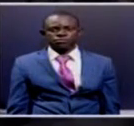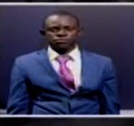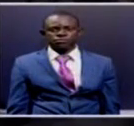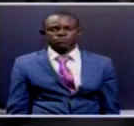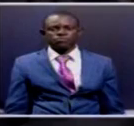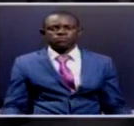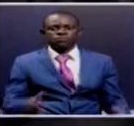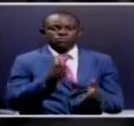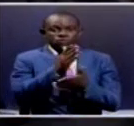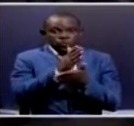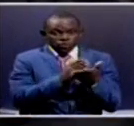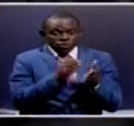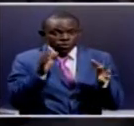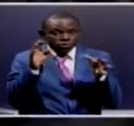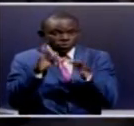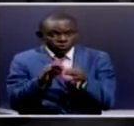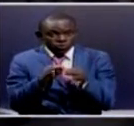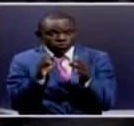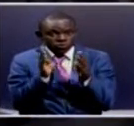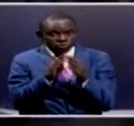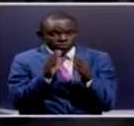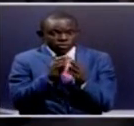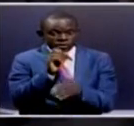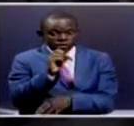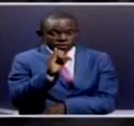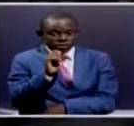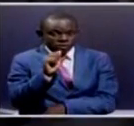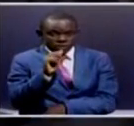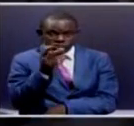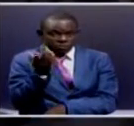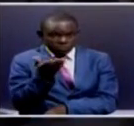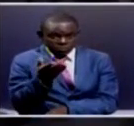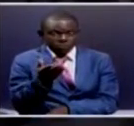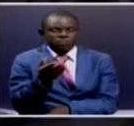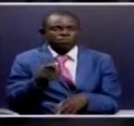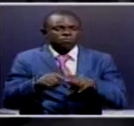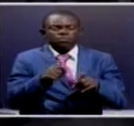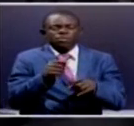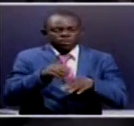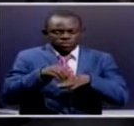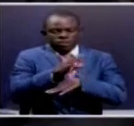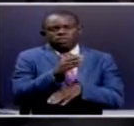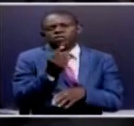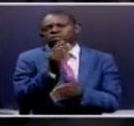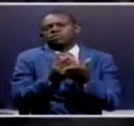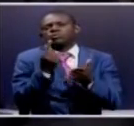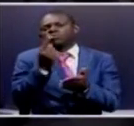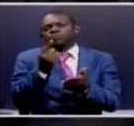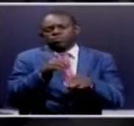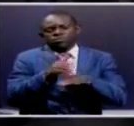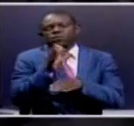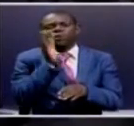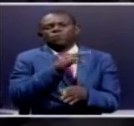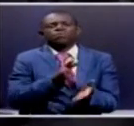in Siavonga, are bound. For the Rainbow Party, we fall under the Forum of Political Parties outside